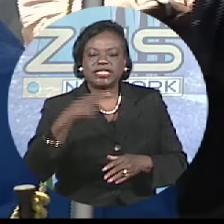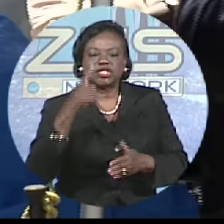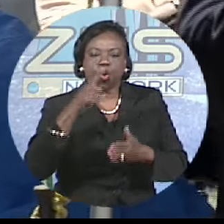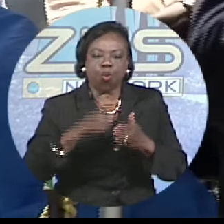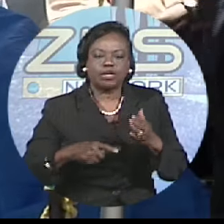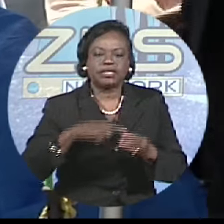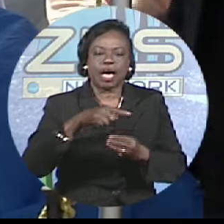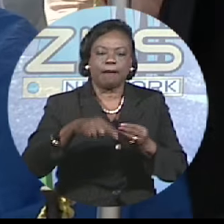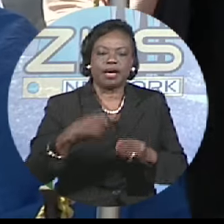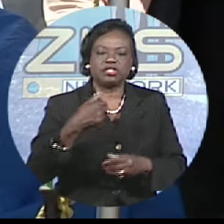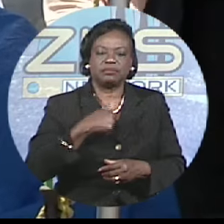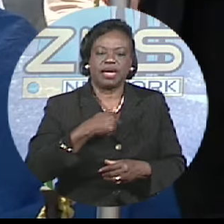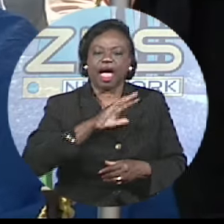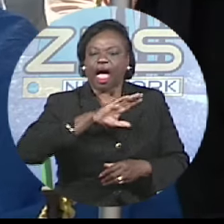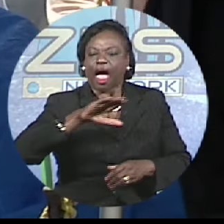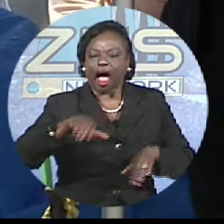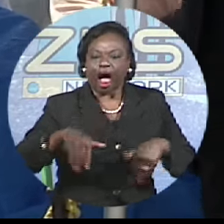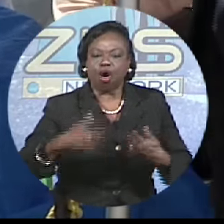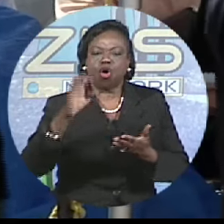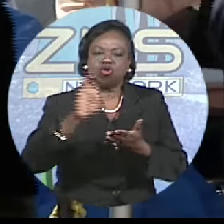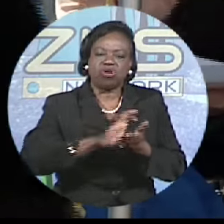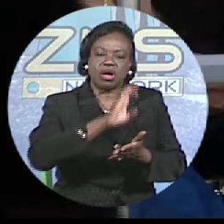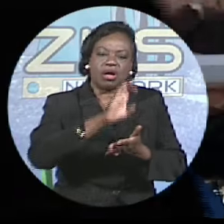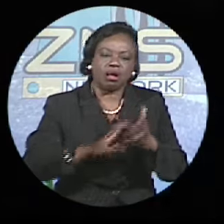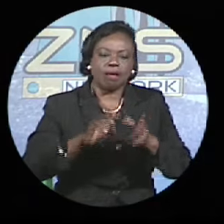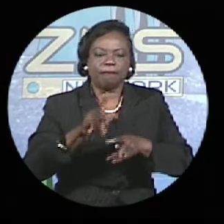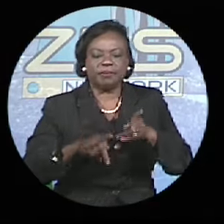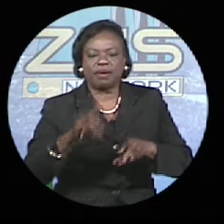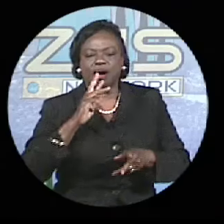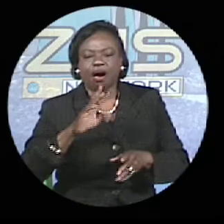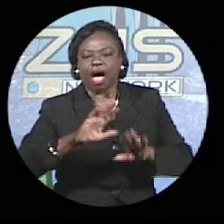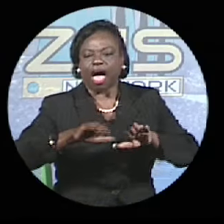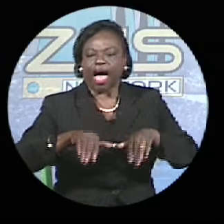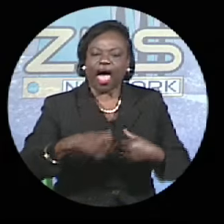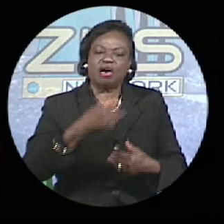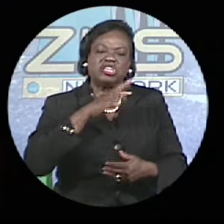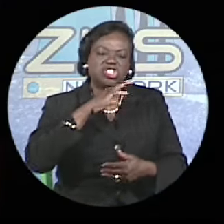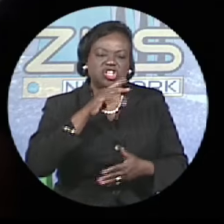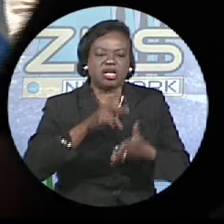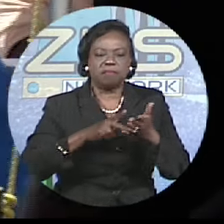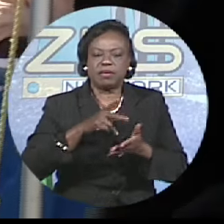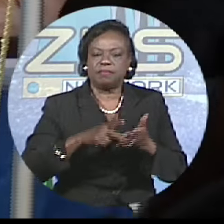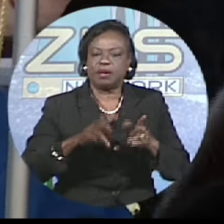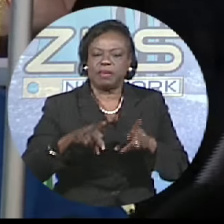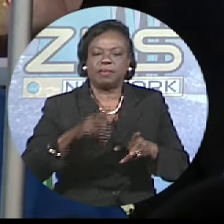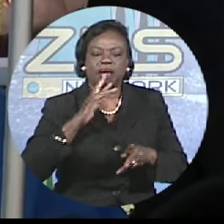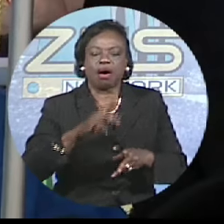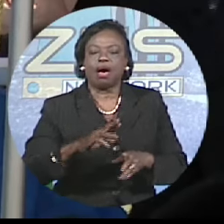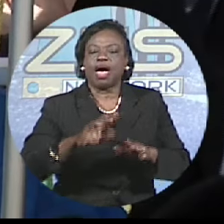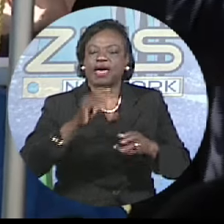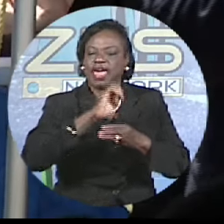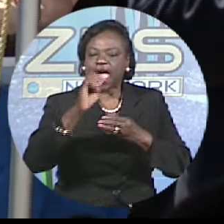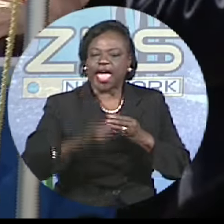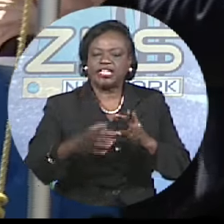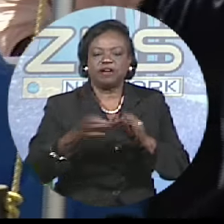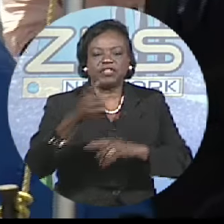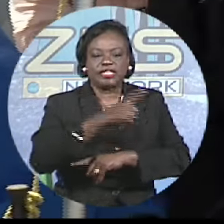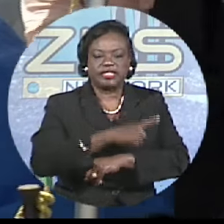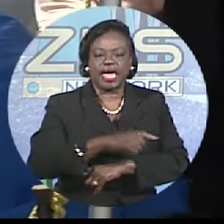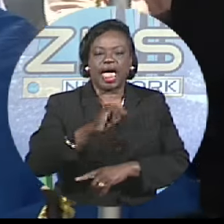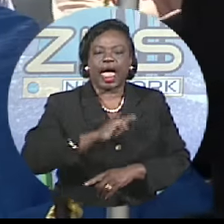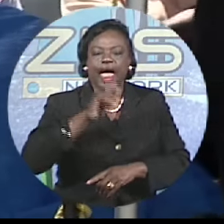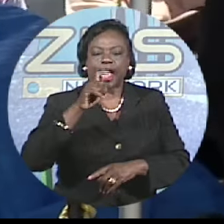I don't care how critical they are. I don't care how nasty they are. At the end of the day, I have to have the faith